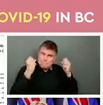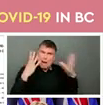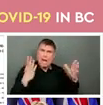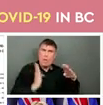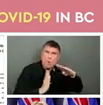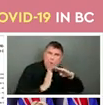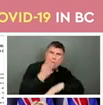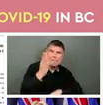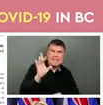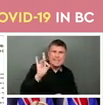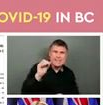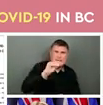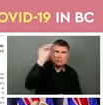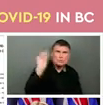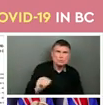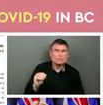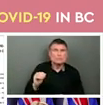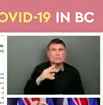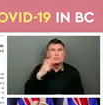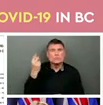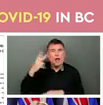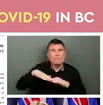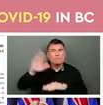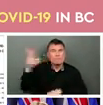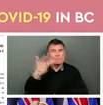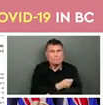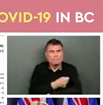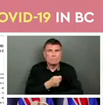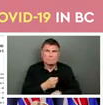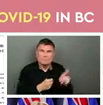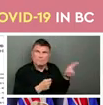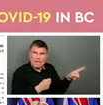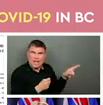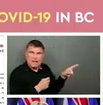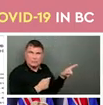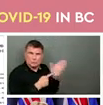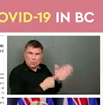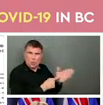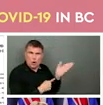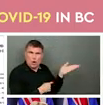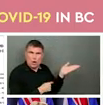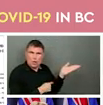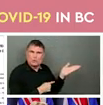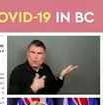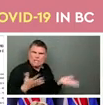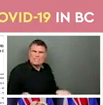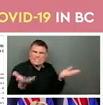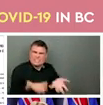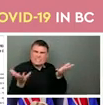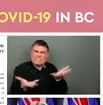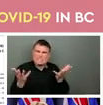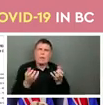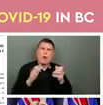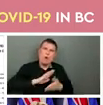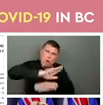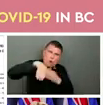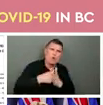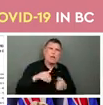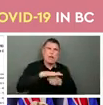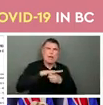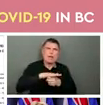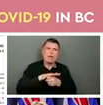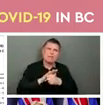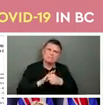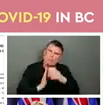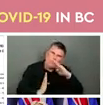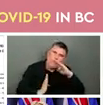80% in many areas of the province. And I know we're working hard to get everybody up there too. And if we look again at the local